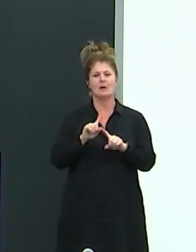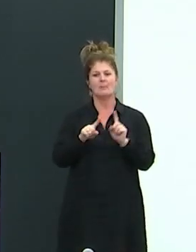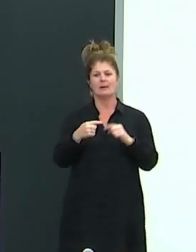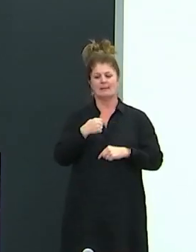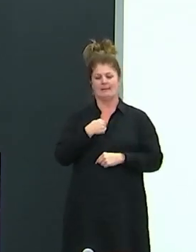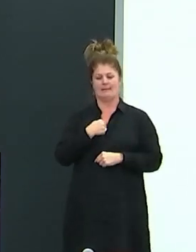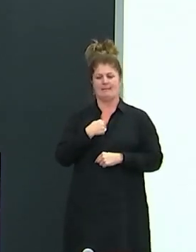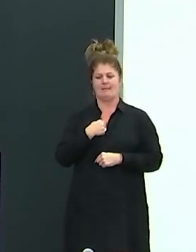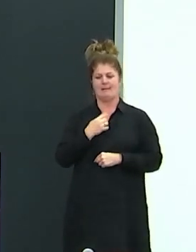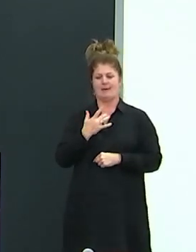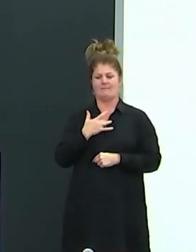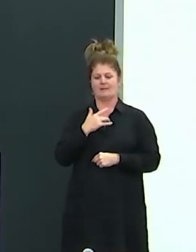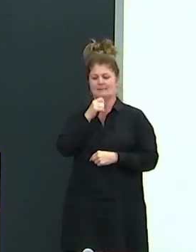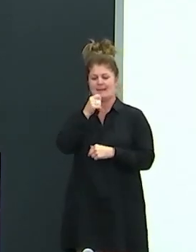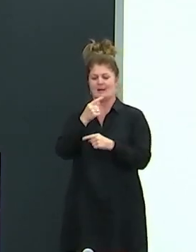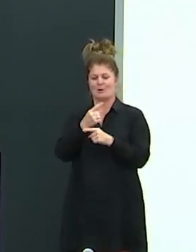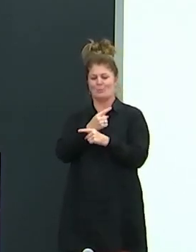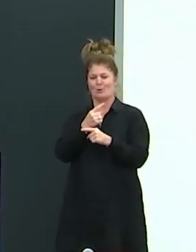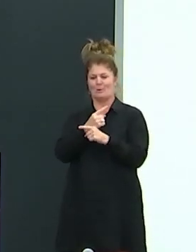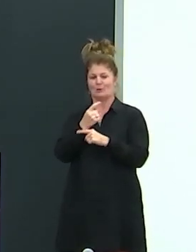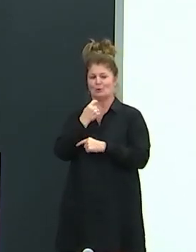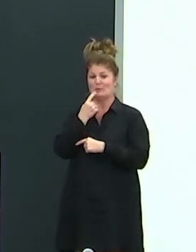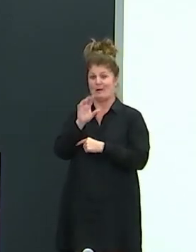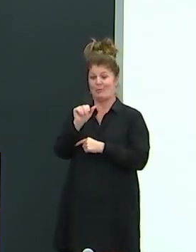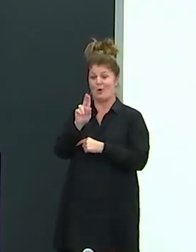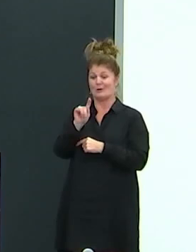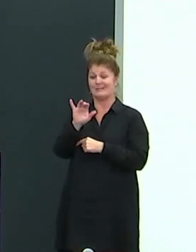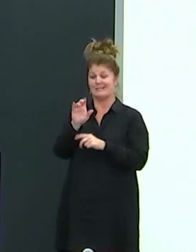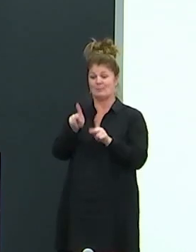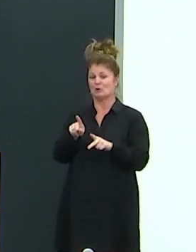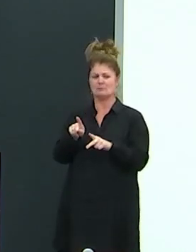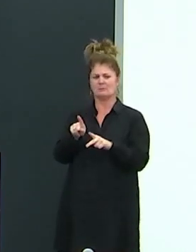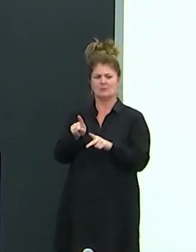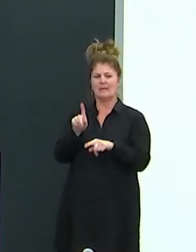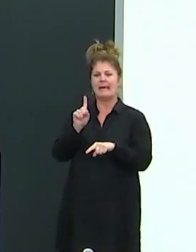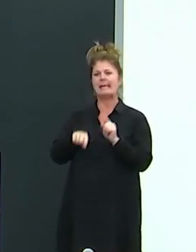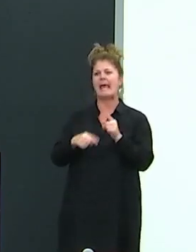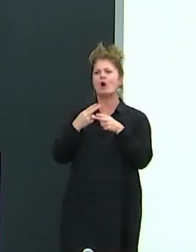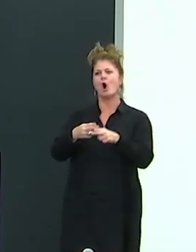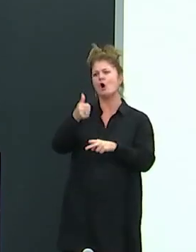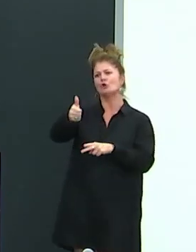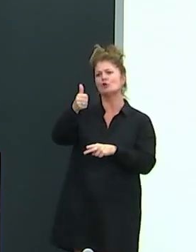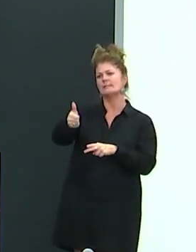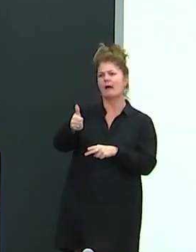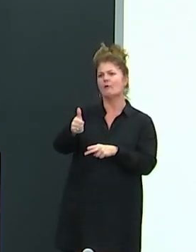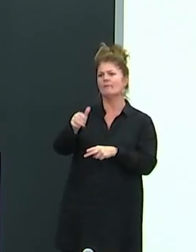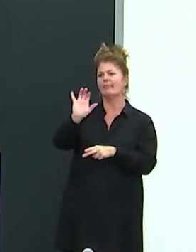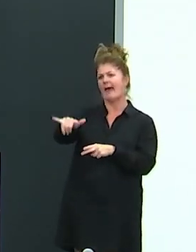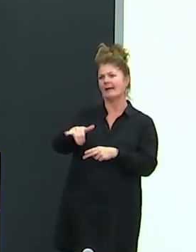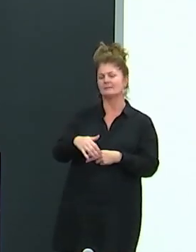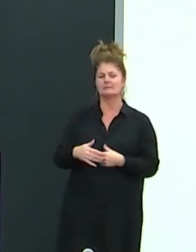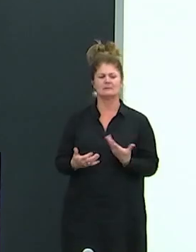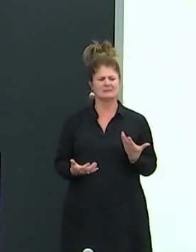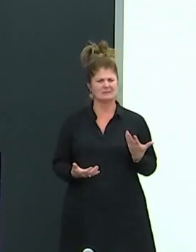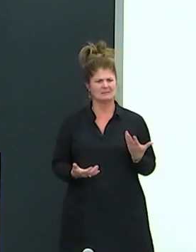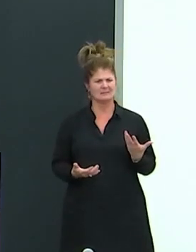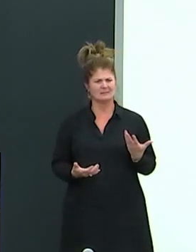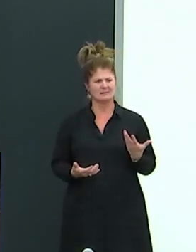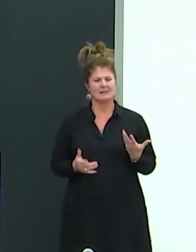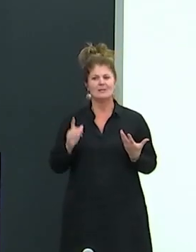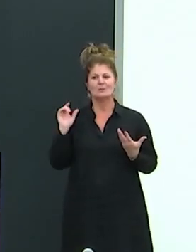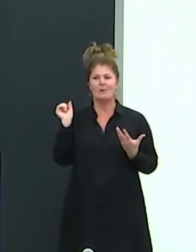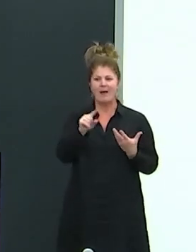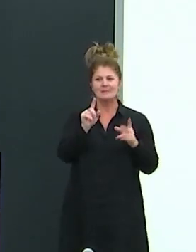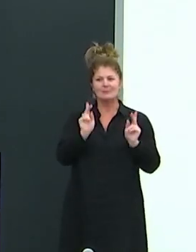think it's inappropriate to tell an autistic person that they can't refer to themselves however they want. So I think that's important to ask them,